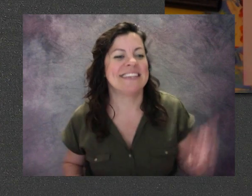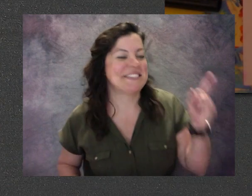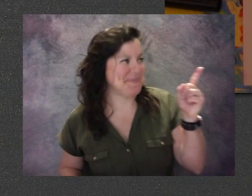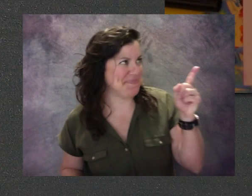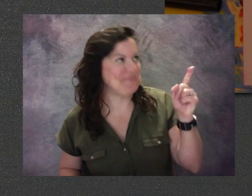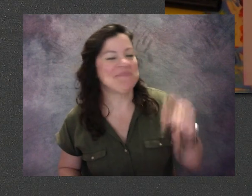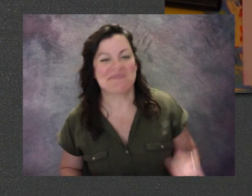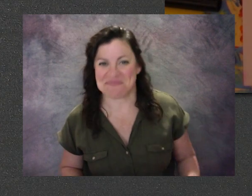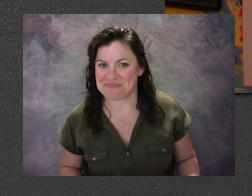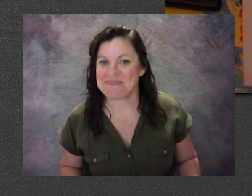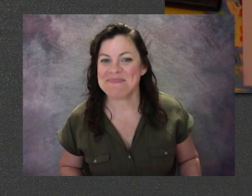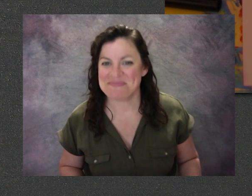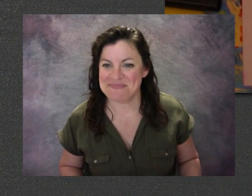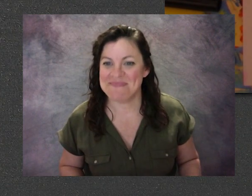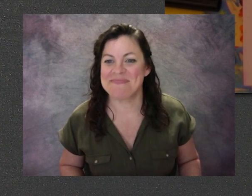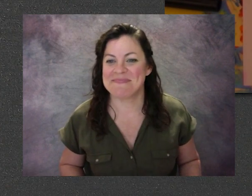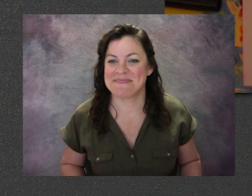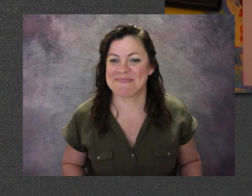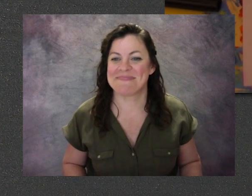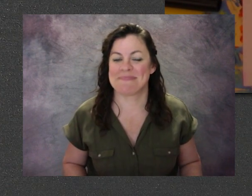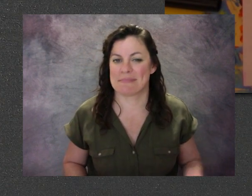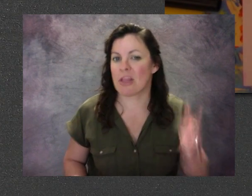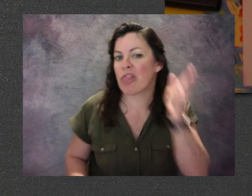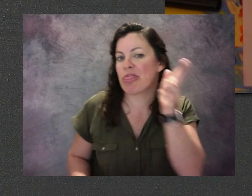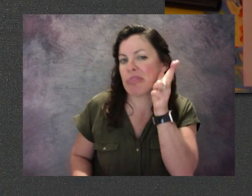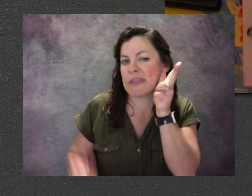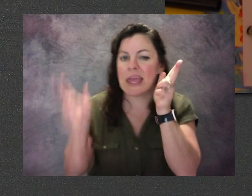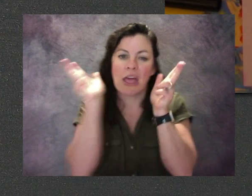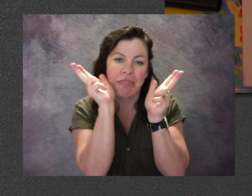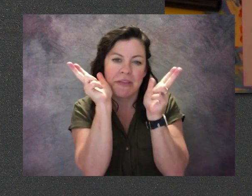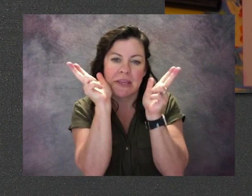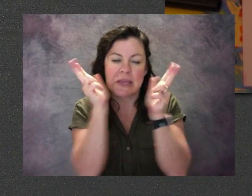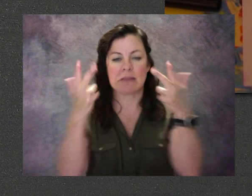I think I'll put 3. How many lines are you going to put?